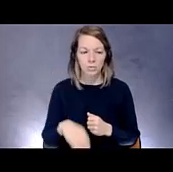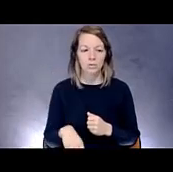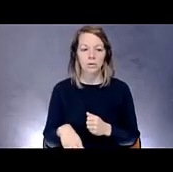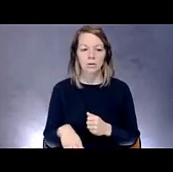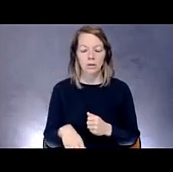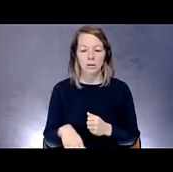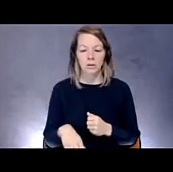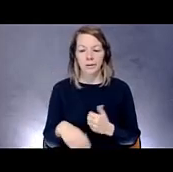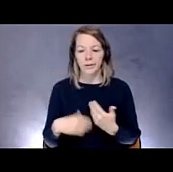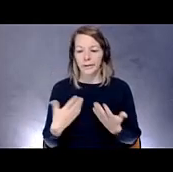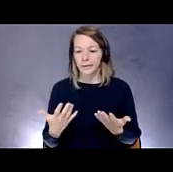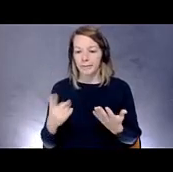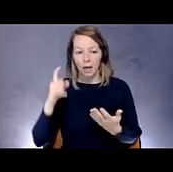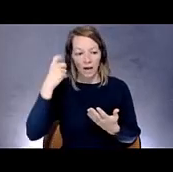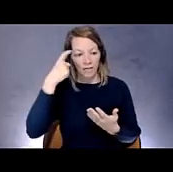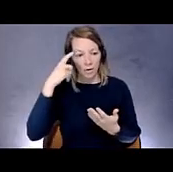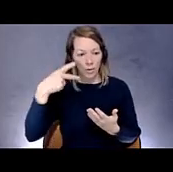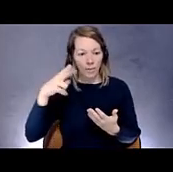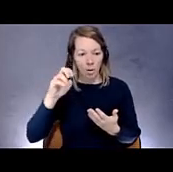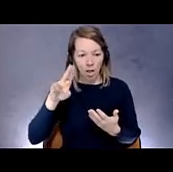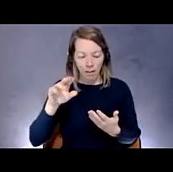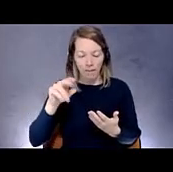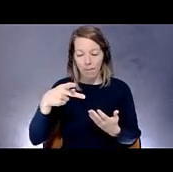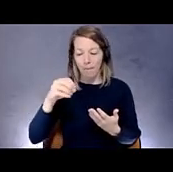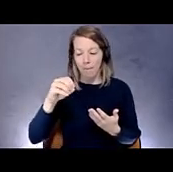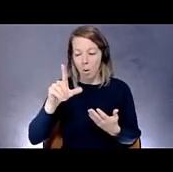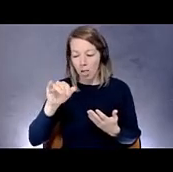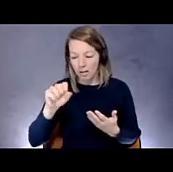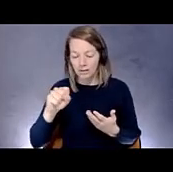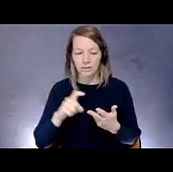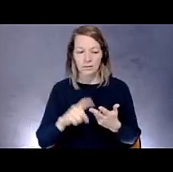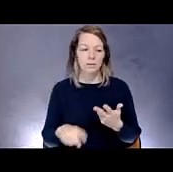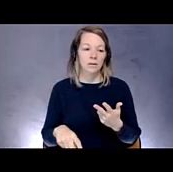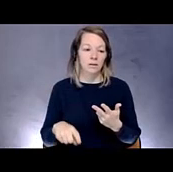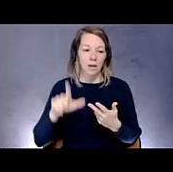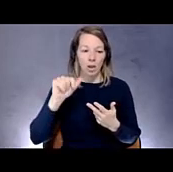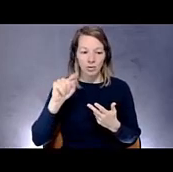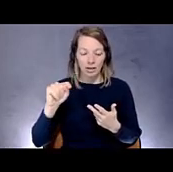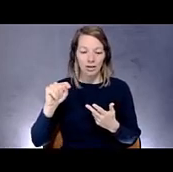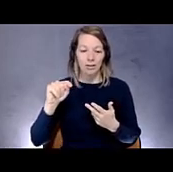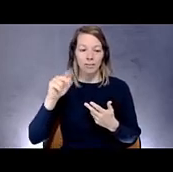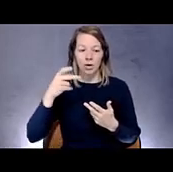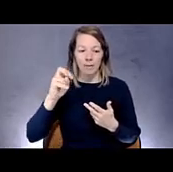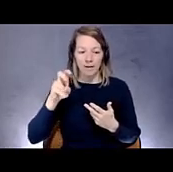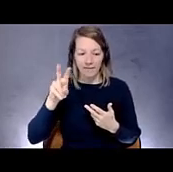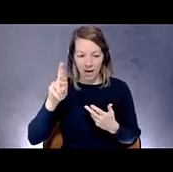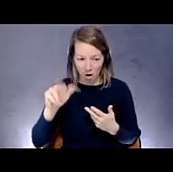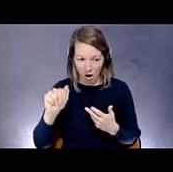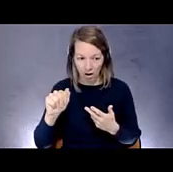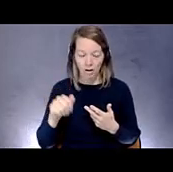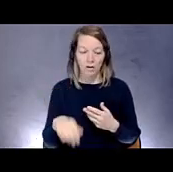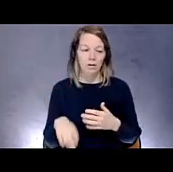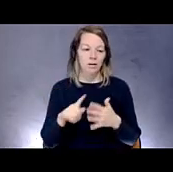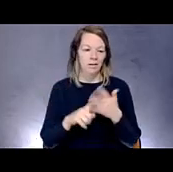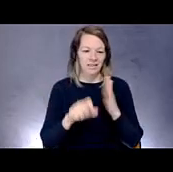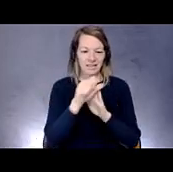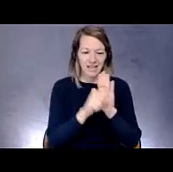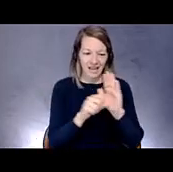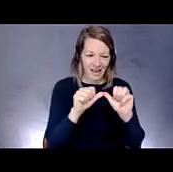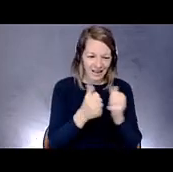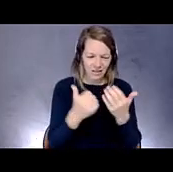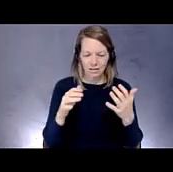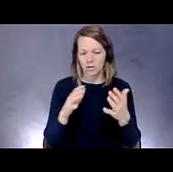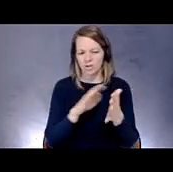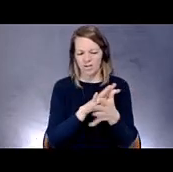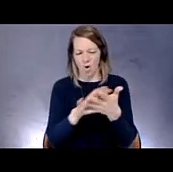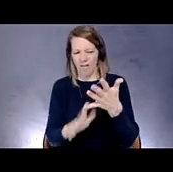officers, Governor Polis, Lieutenant Governor Primavera, the state agencies has really been unsurpassed. I want to just do a